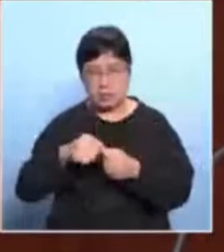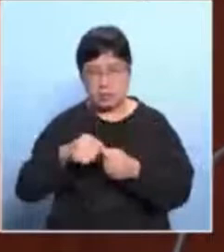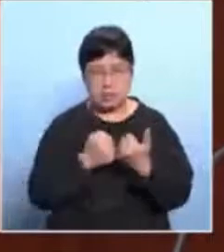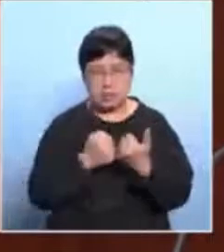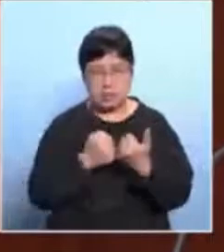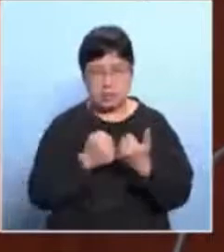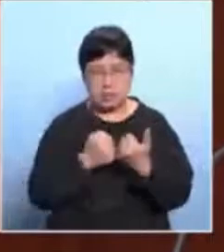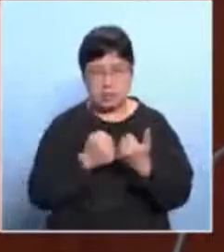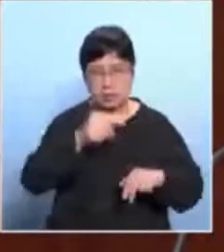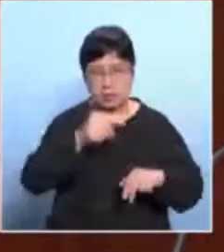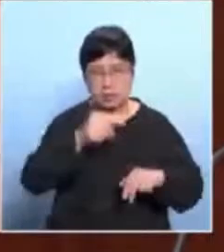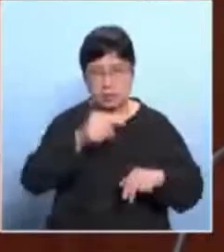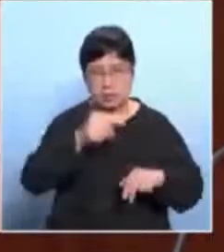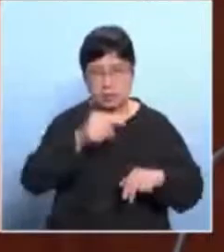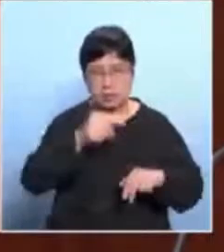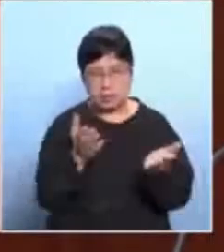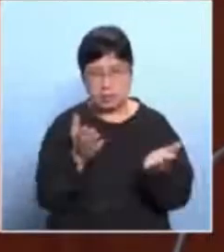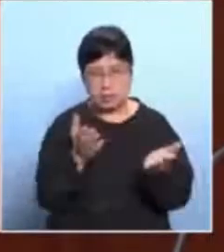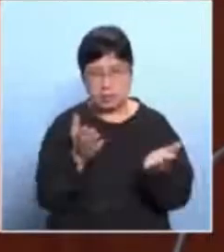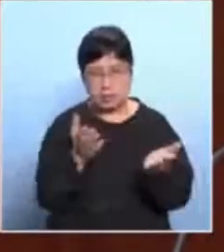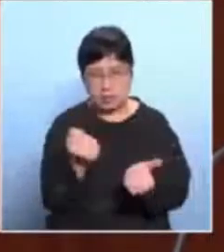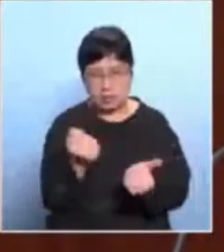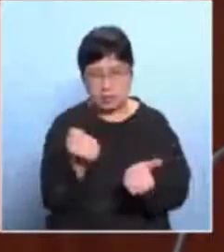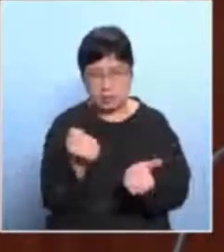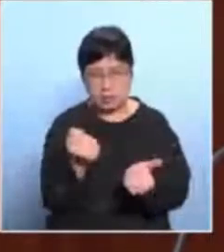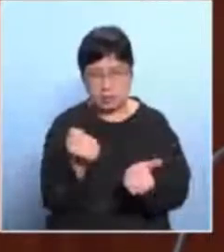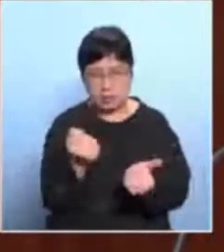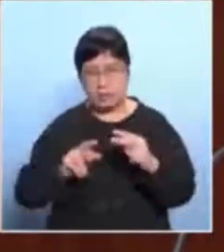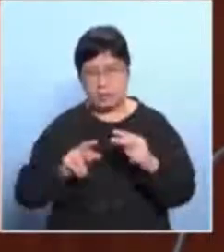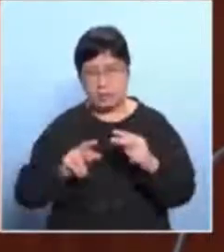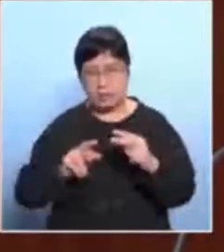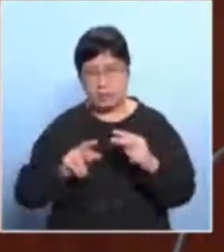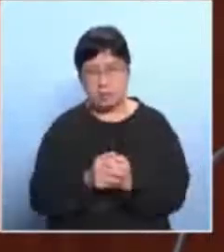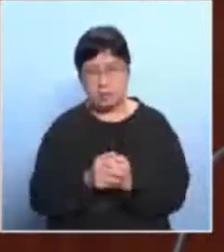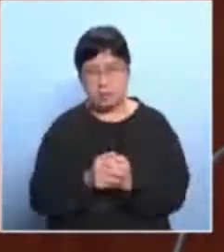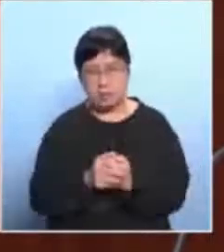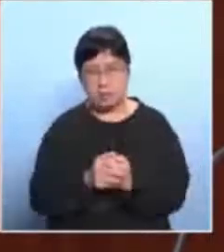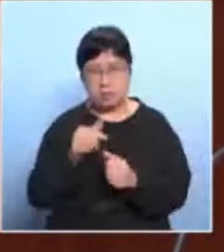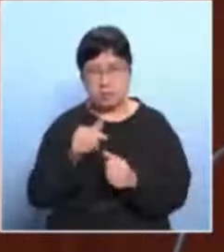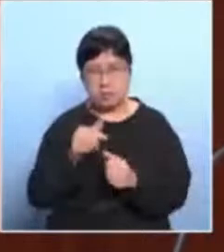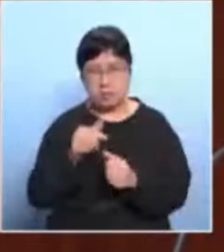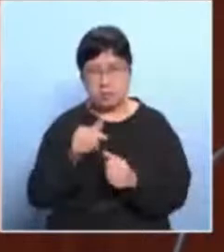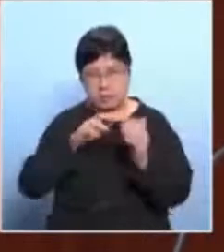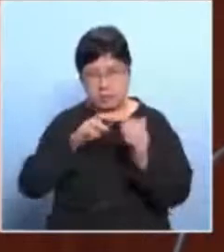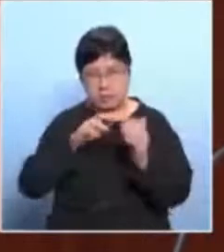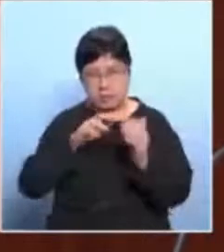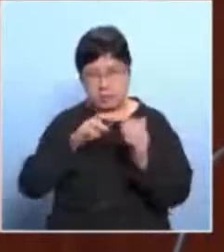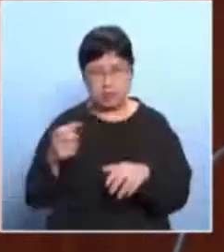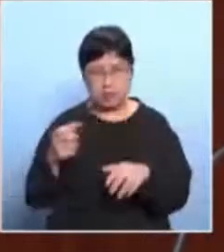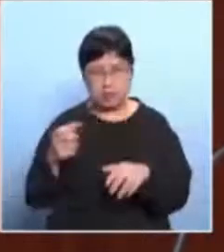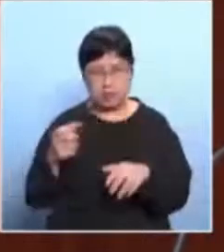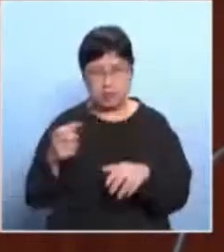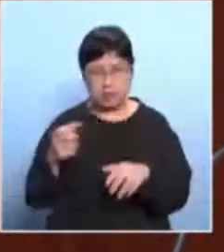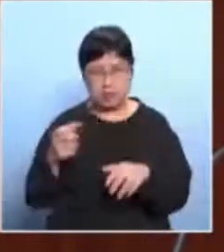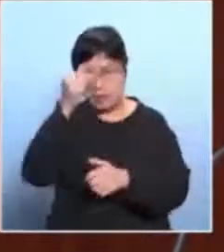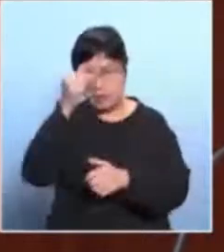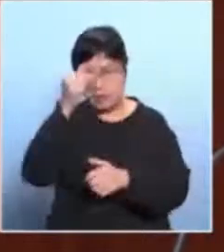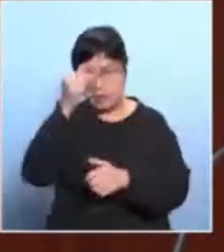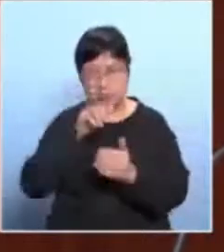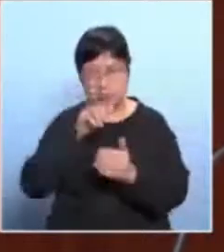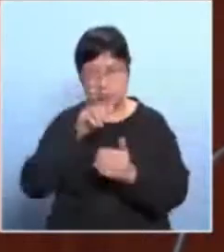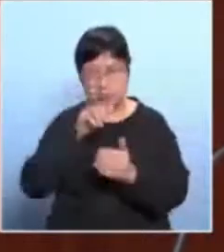hospital accreditation standards. The HA will resume the hospital accreditation program to ensure its management and